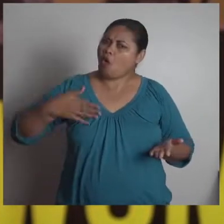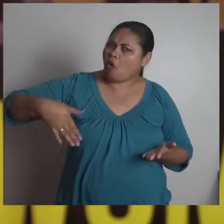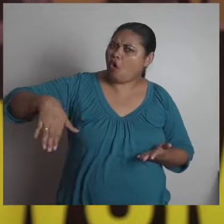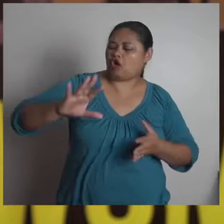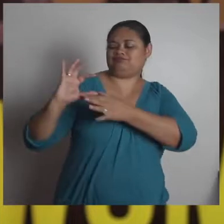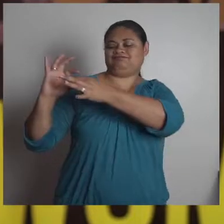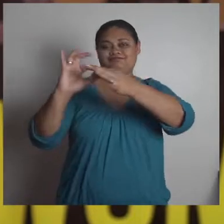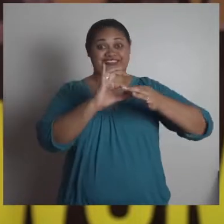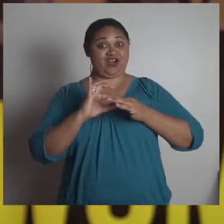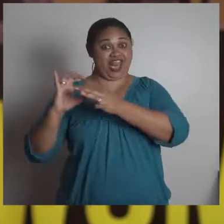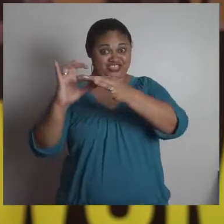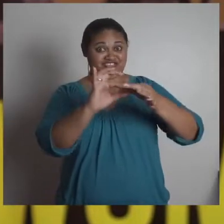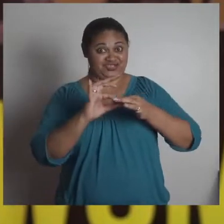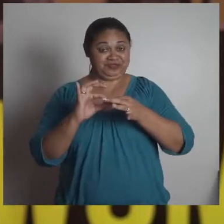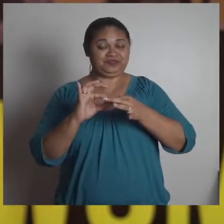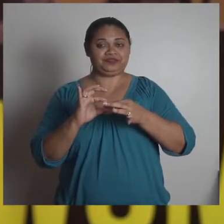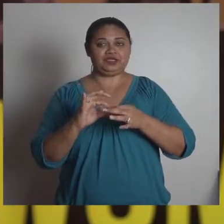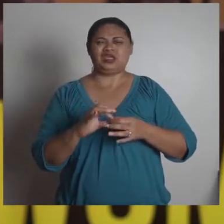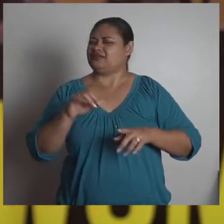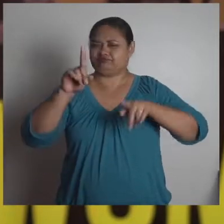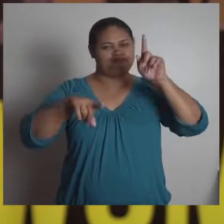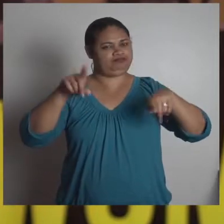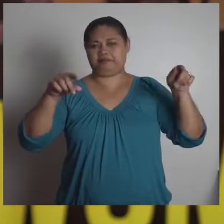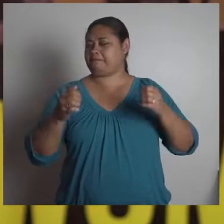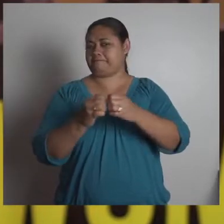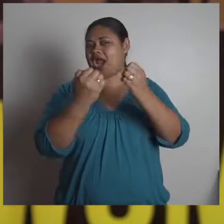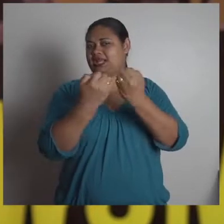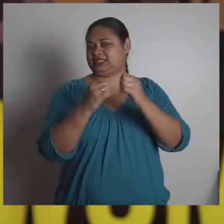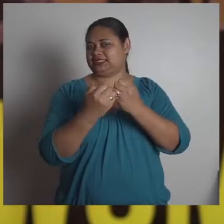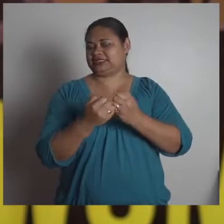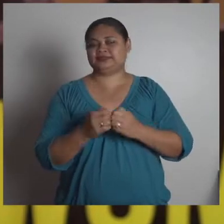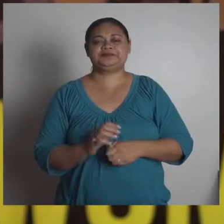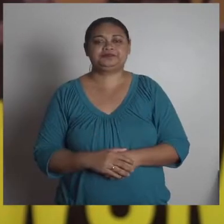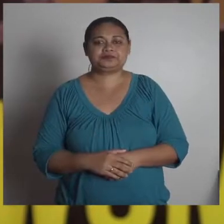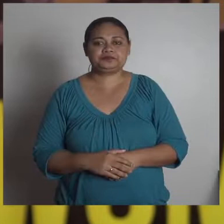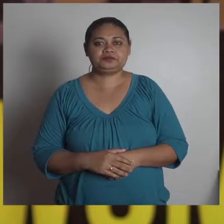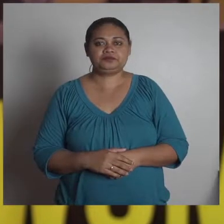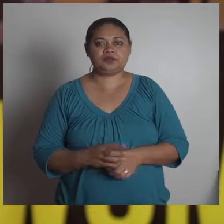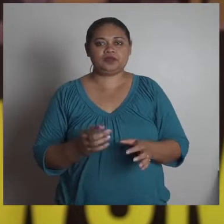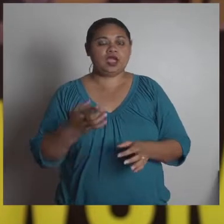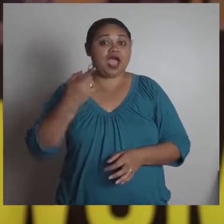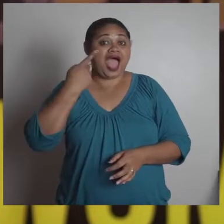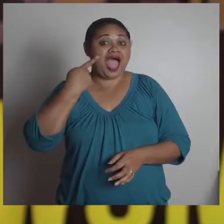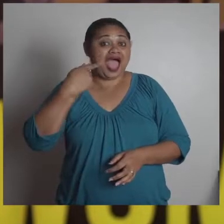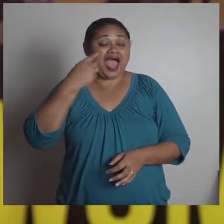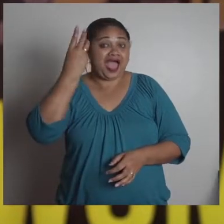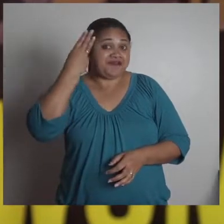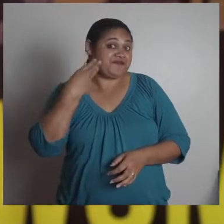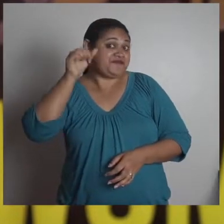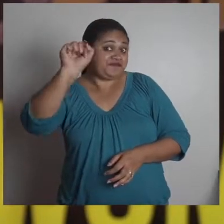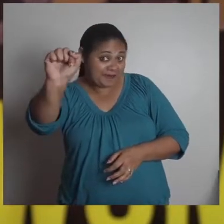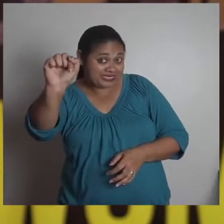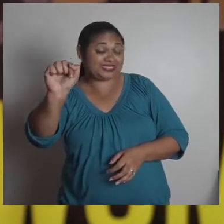community, and it's about all kinds of interrelationships, and they are of many different kinds, right?